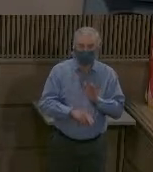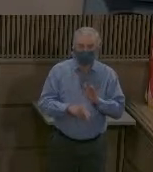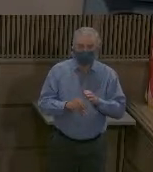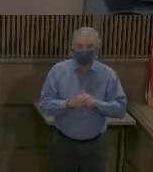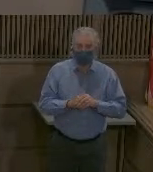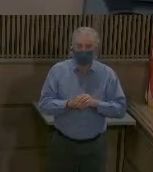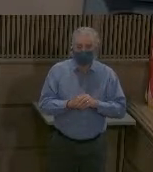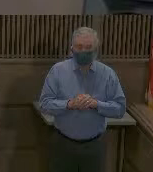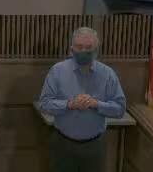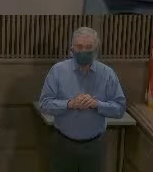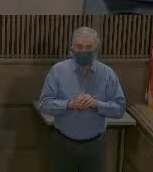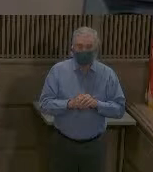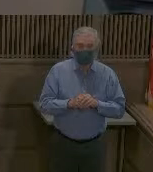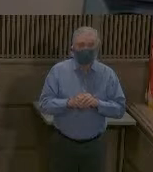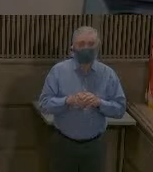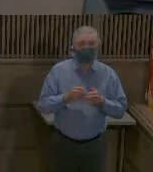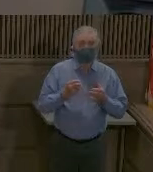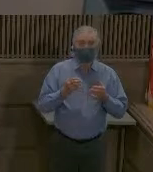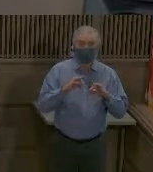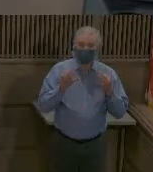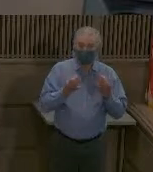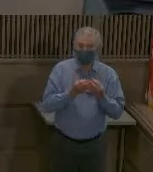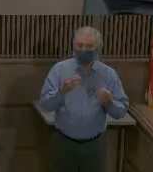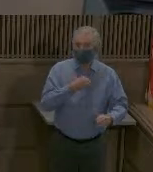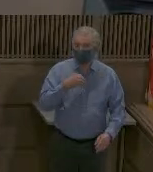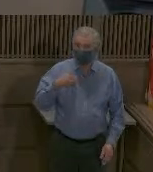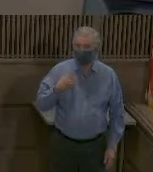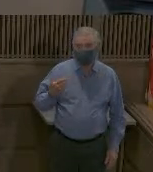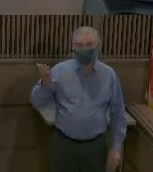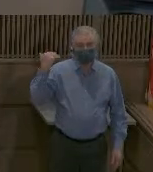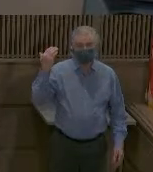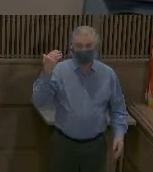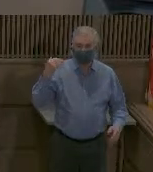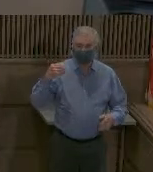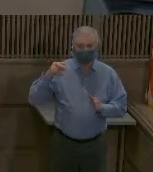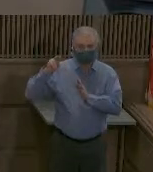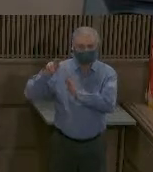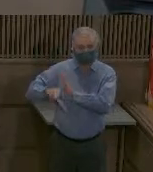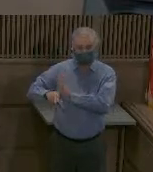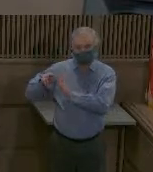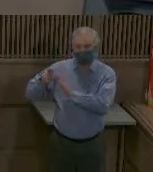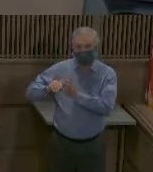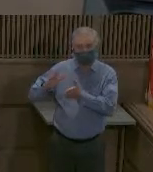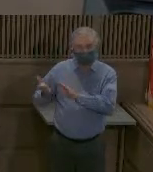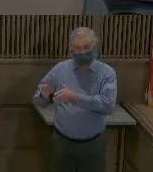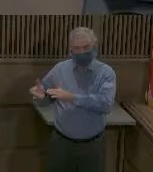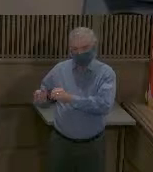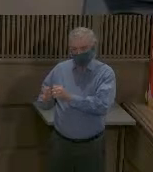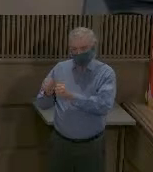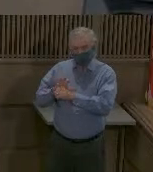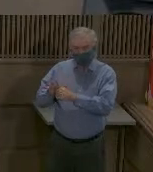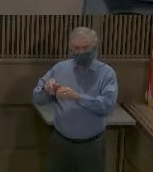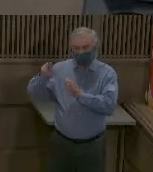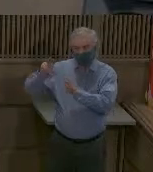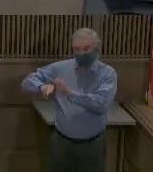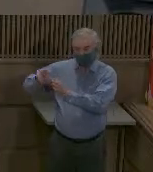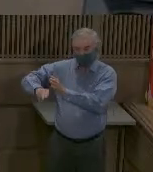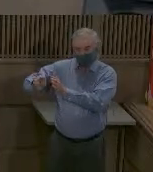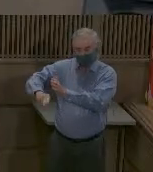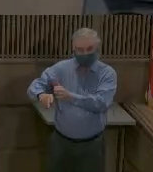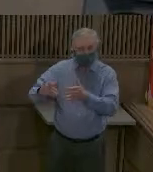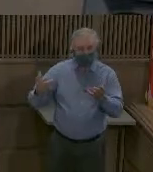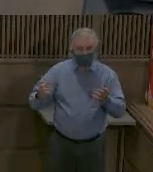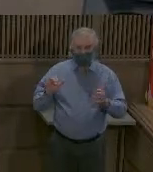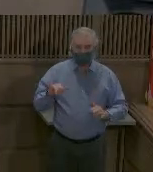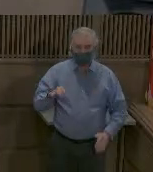past many months. It's time for us to start winning this marathon and truly putting this behind us.